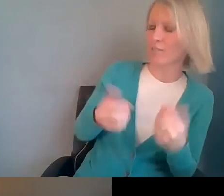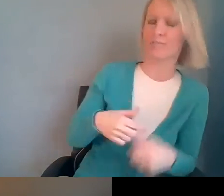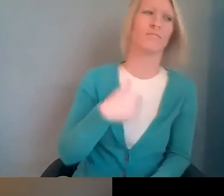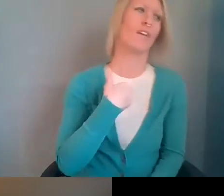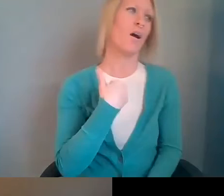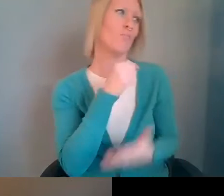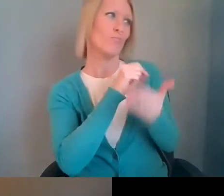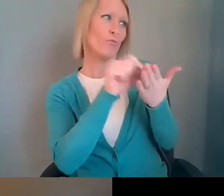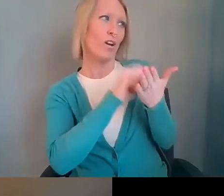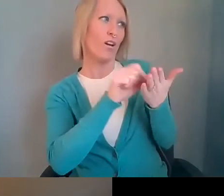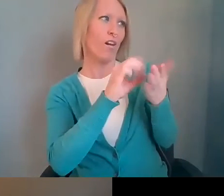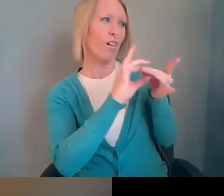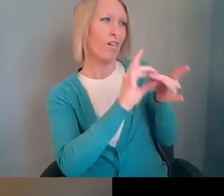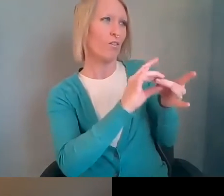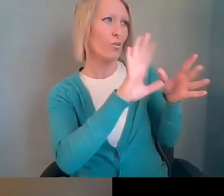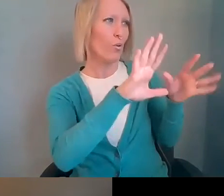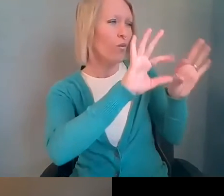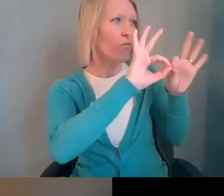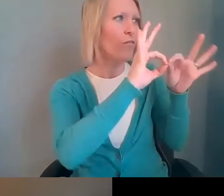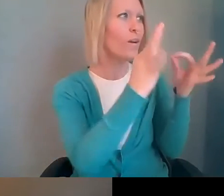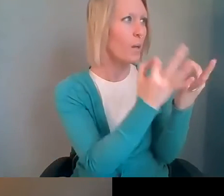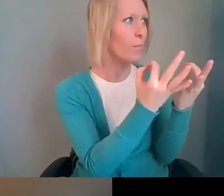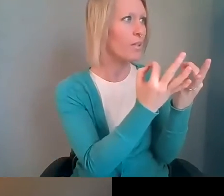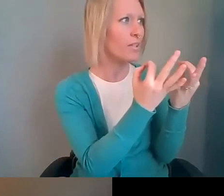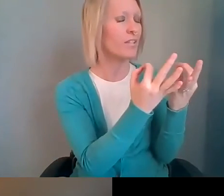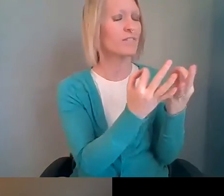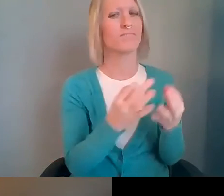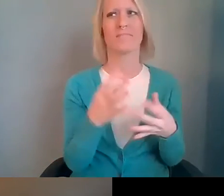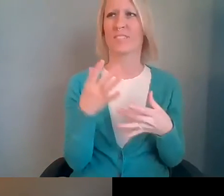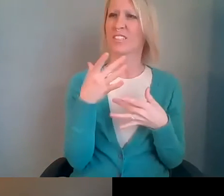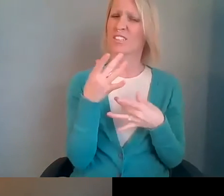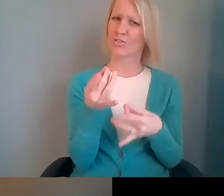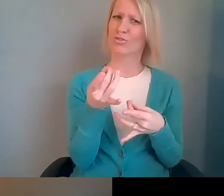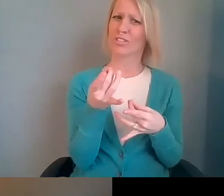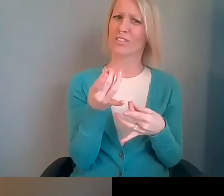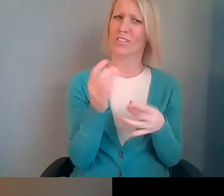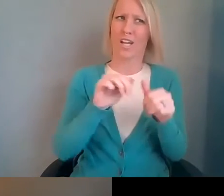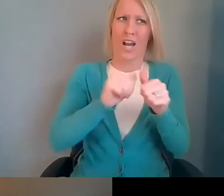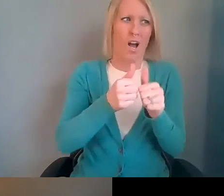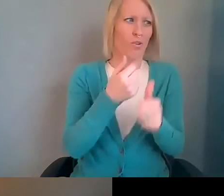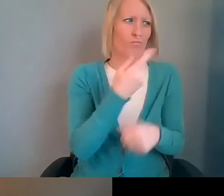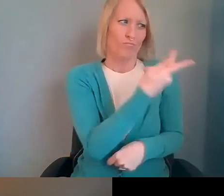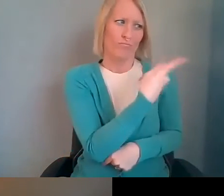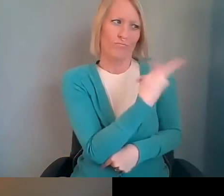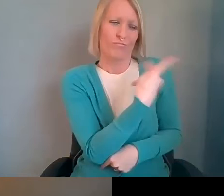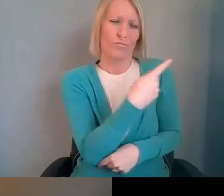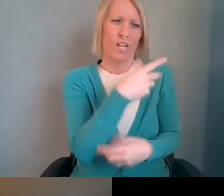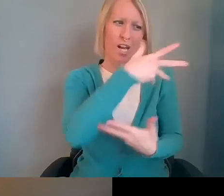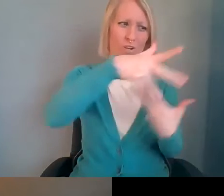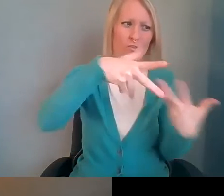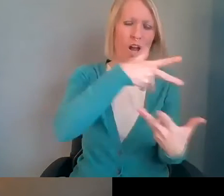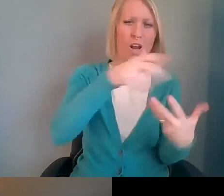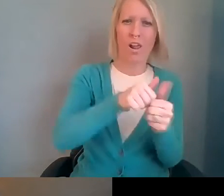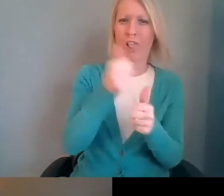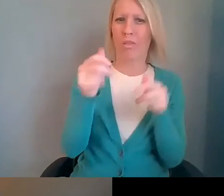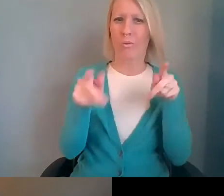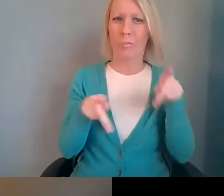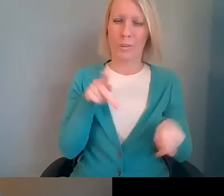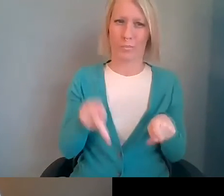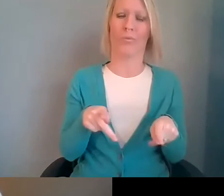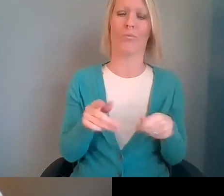way for me to interact with other people. Um, I also have used